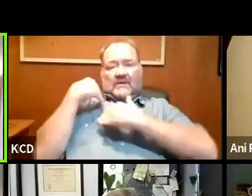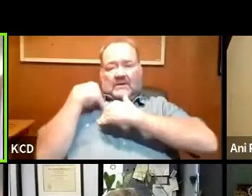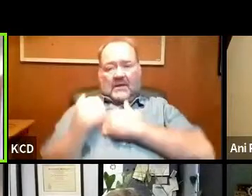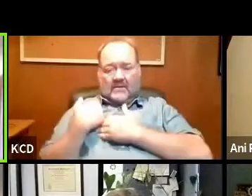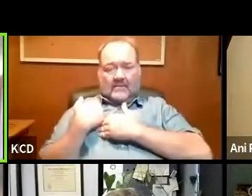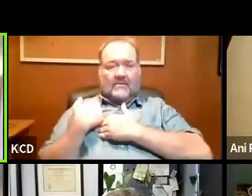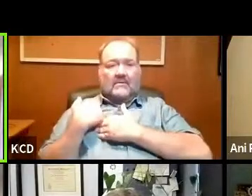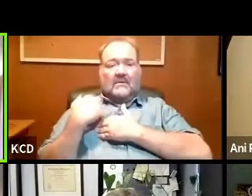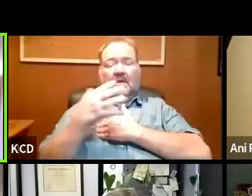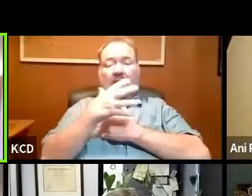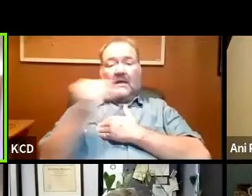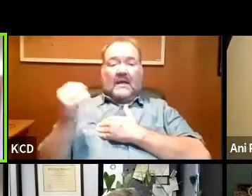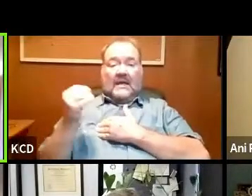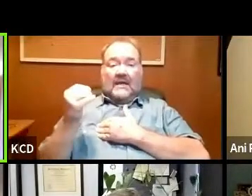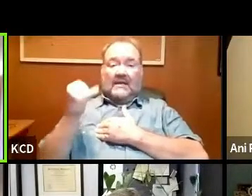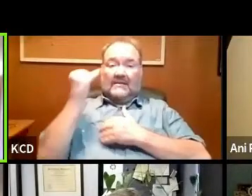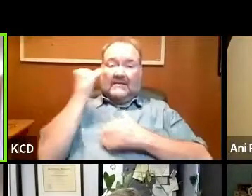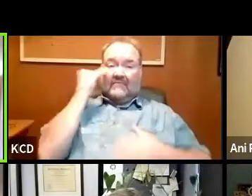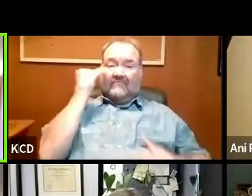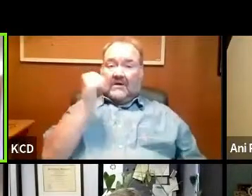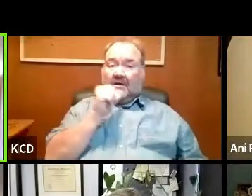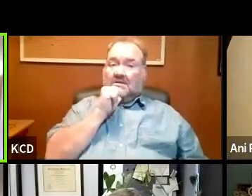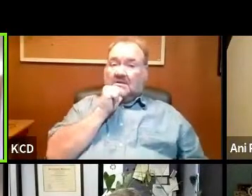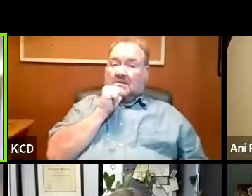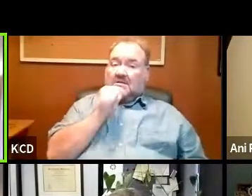we're not,